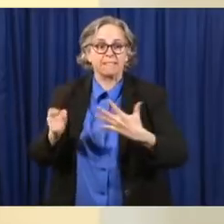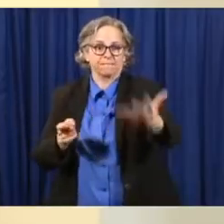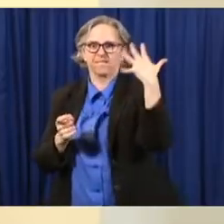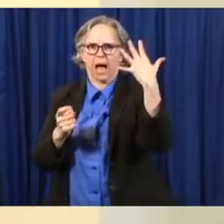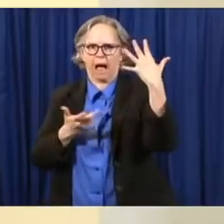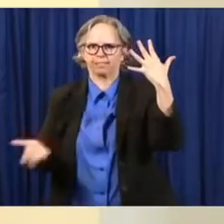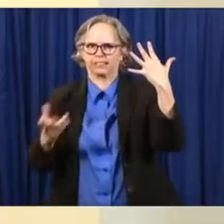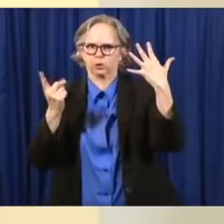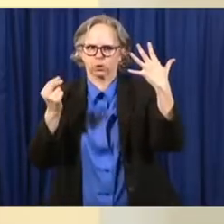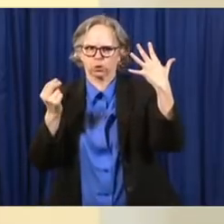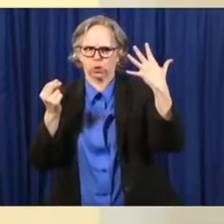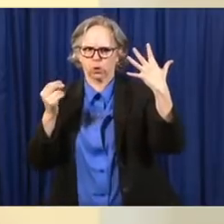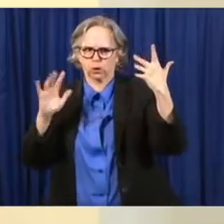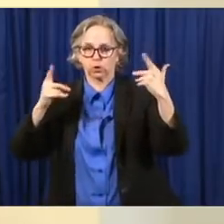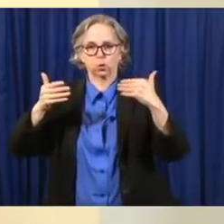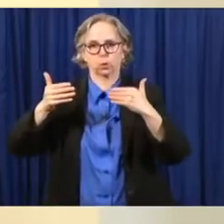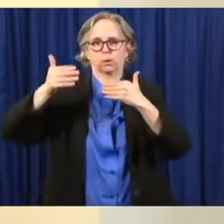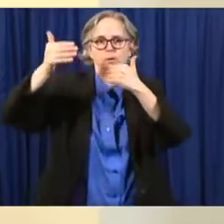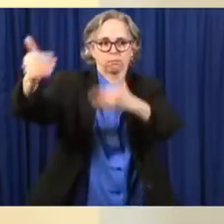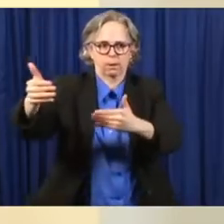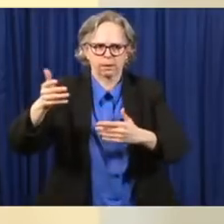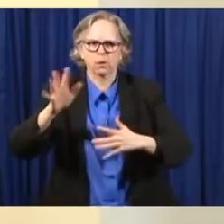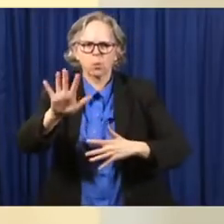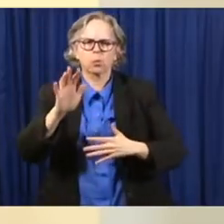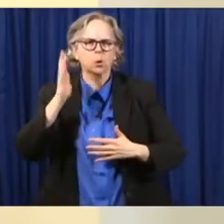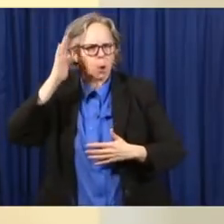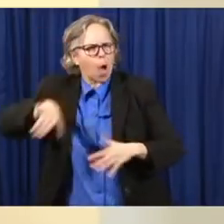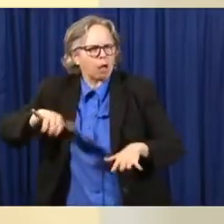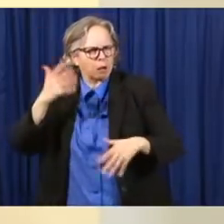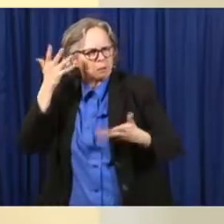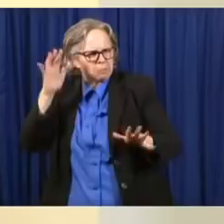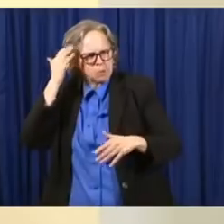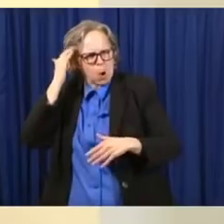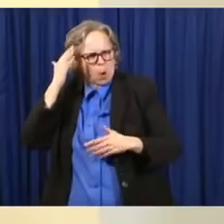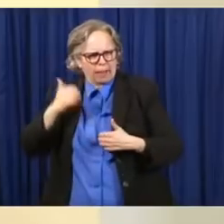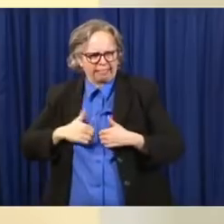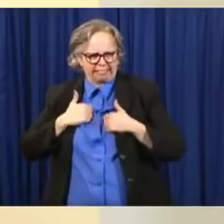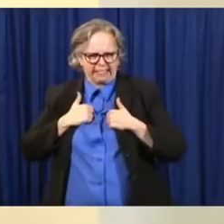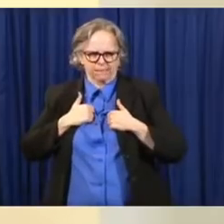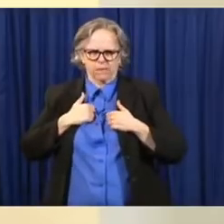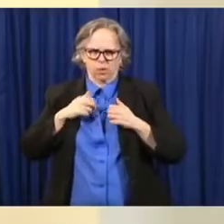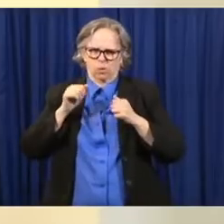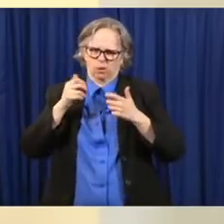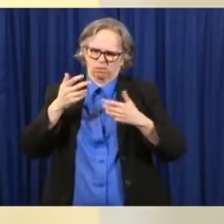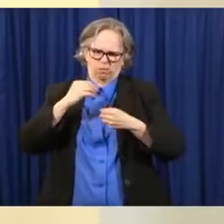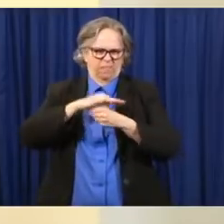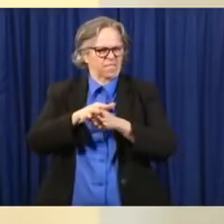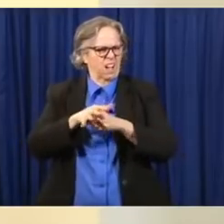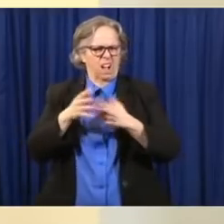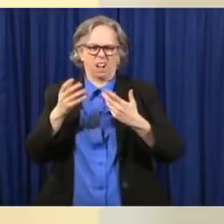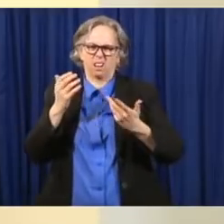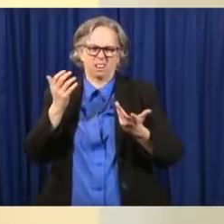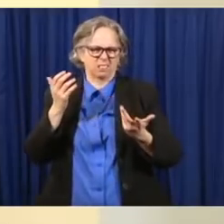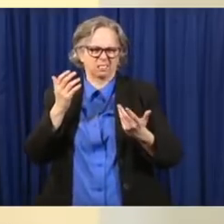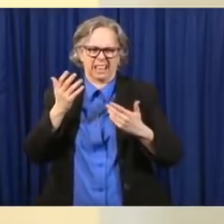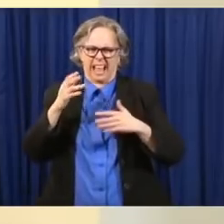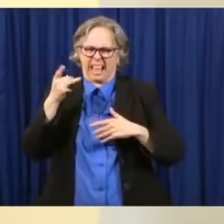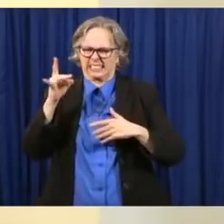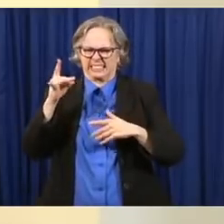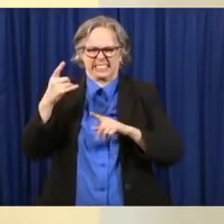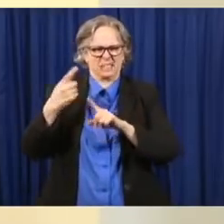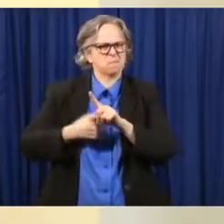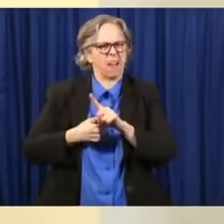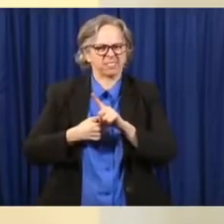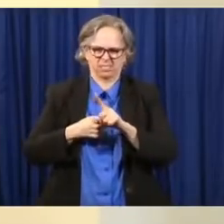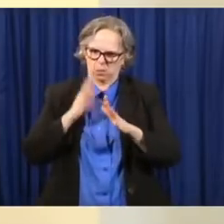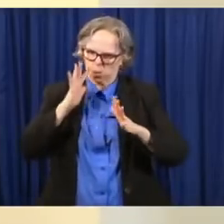with this virus, and we're going to live with it for a while to come, at least 18 months. So what the governor's team, and